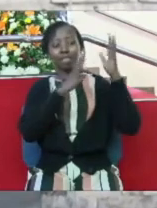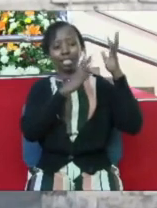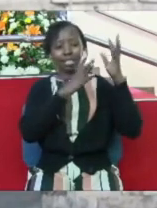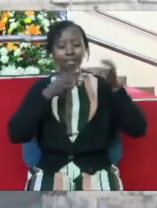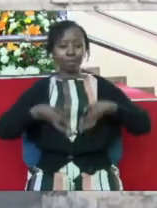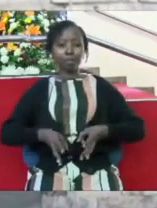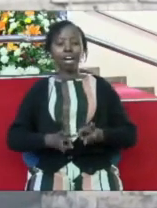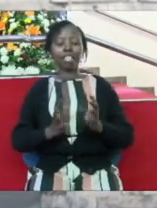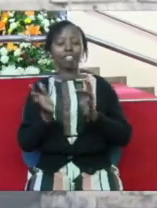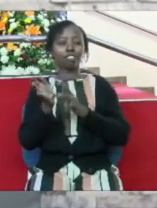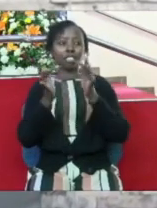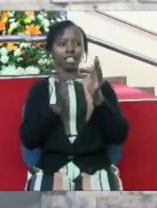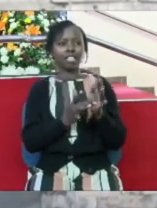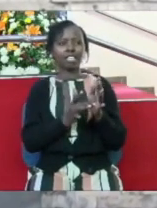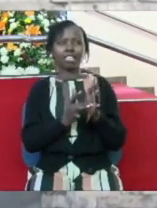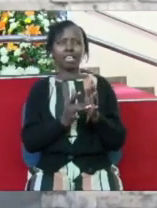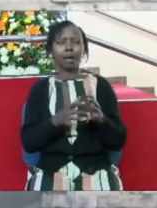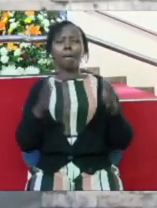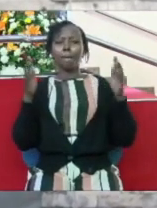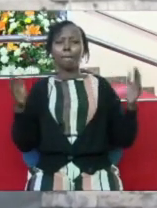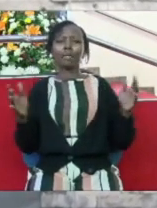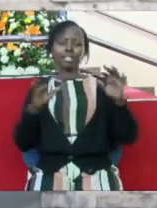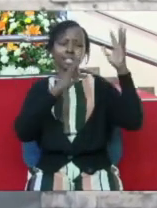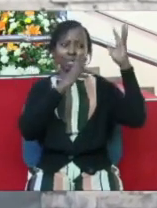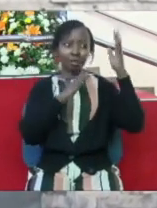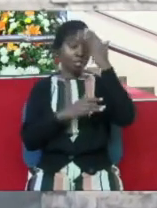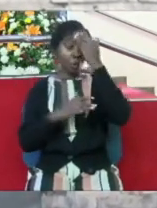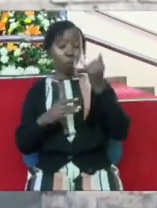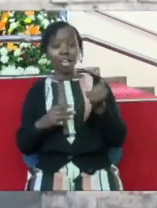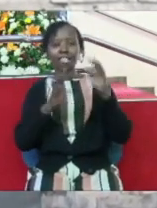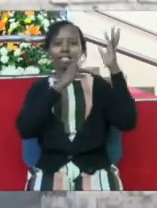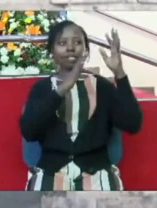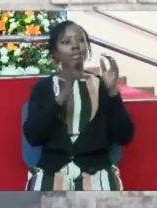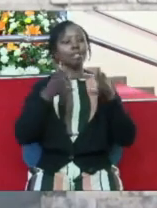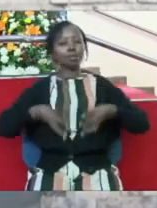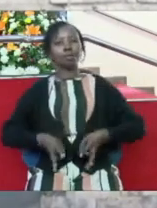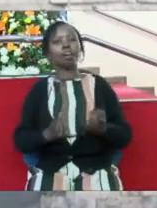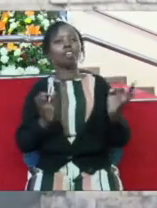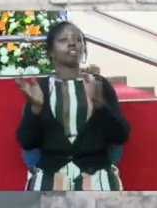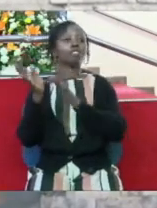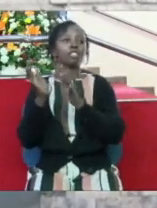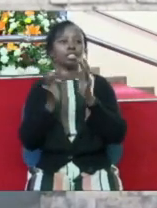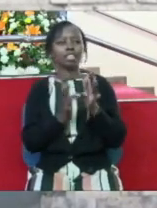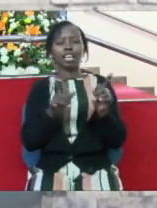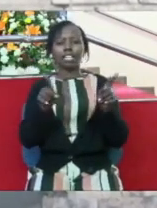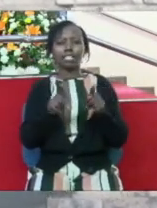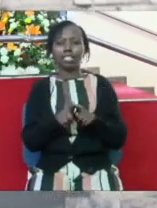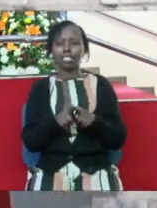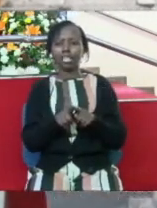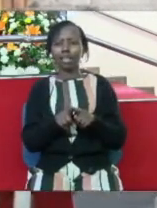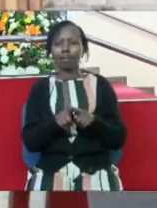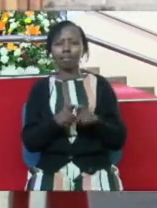mankind. Na ni sherehe kubwa sana katika historia ya mwanadamu. The birth of Jesus Christ. Kuzaliwa kwa Yesu Kristo. We also come to points where